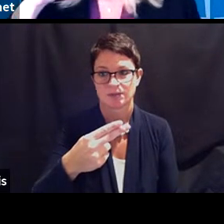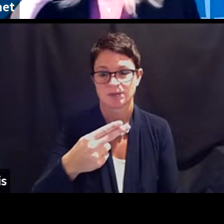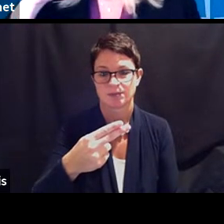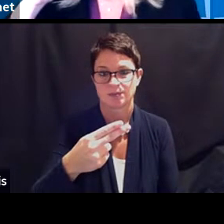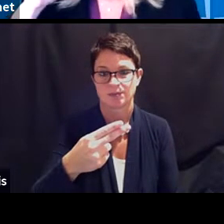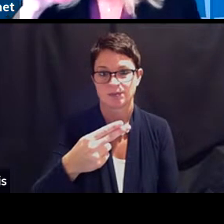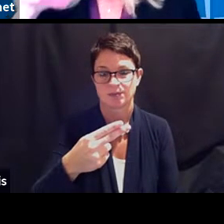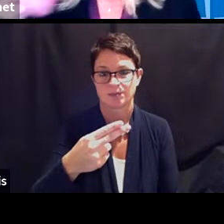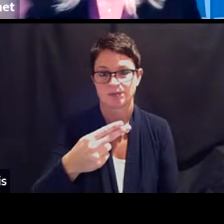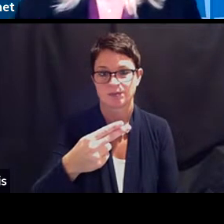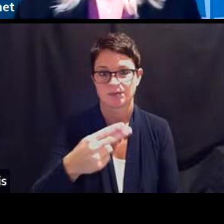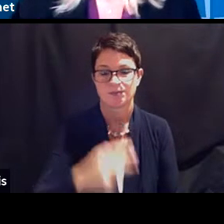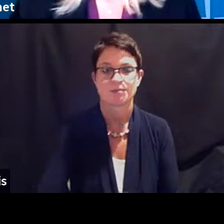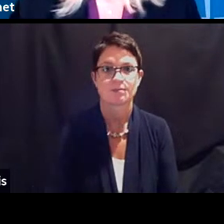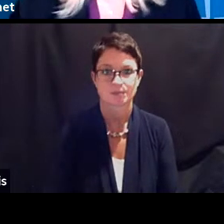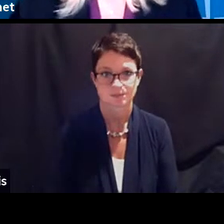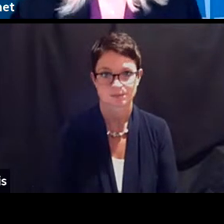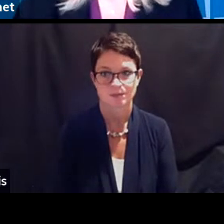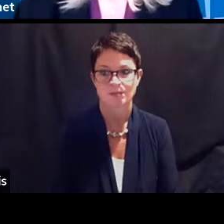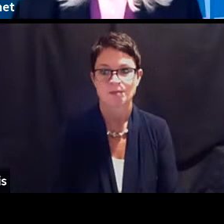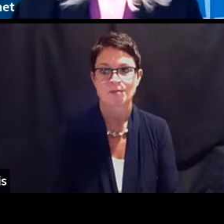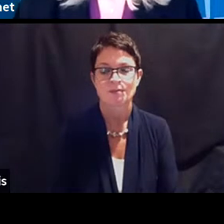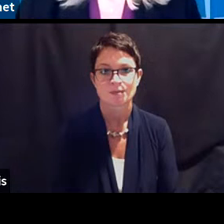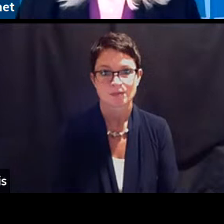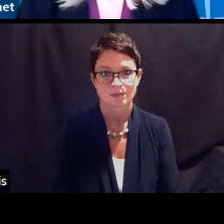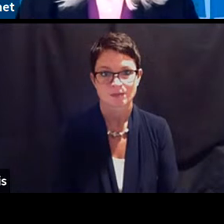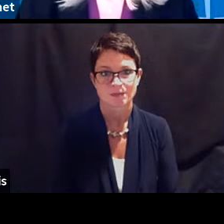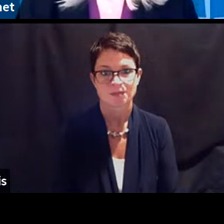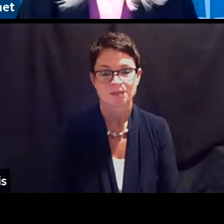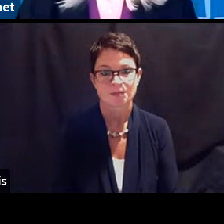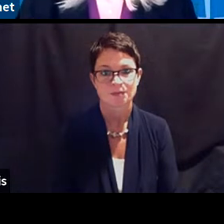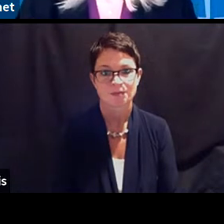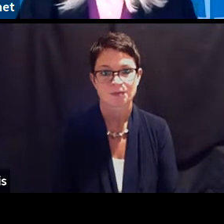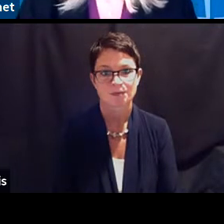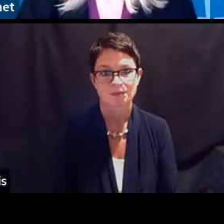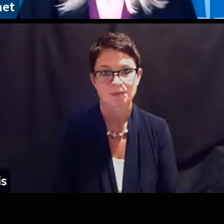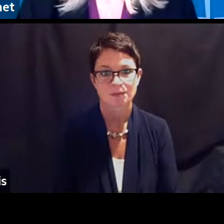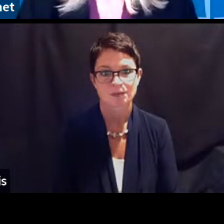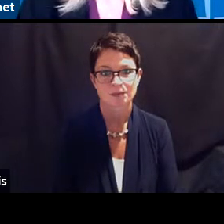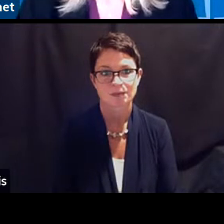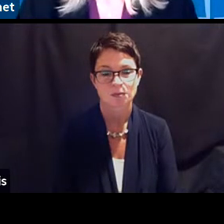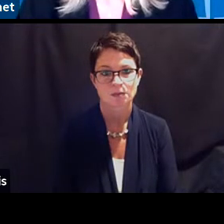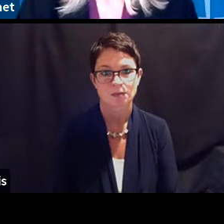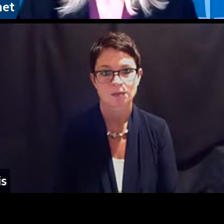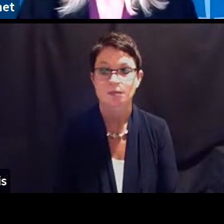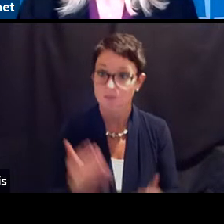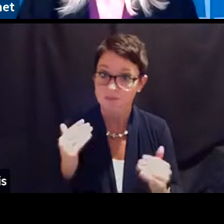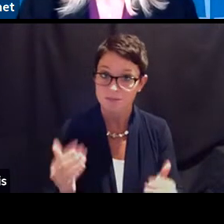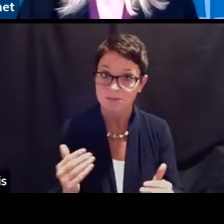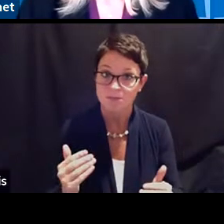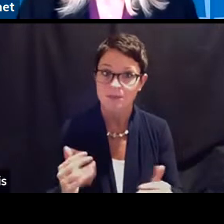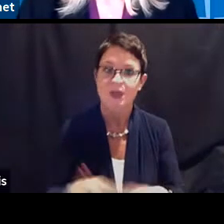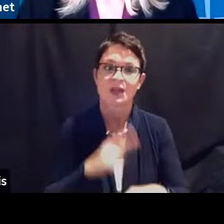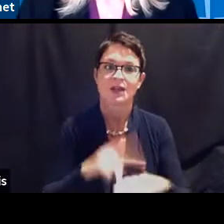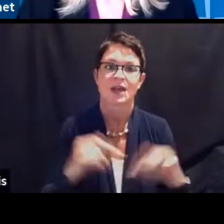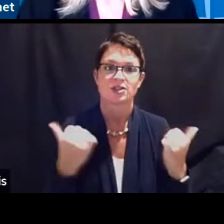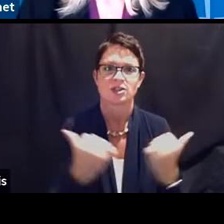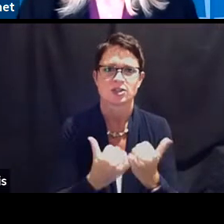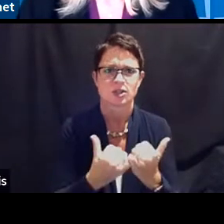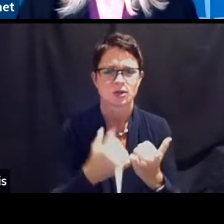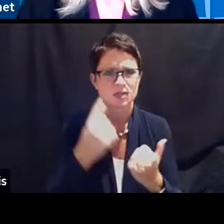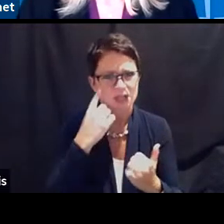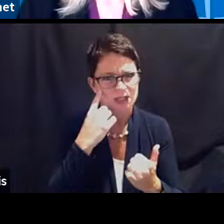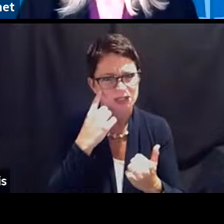ARIKH. Let I us have, represent National Association for